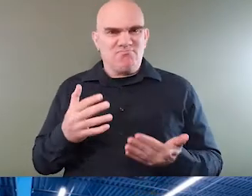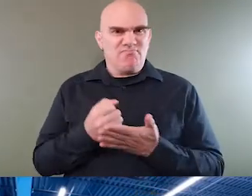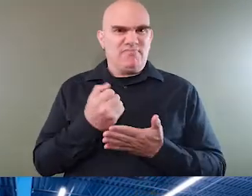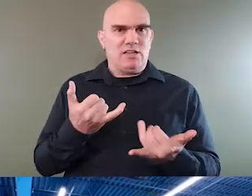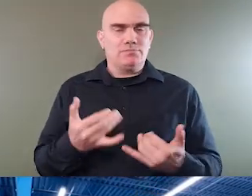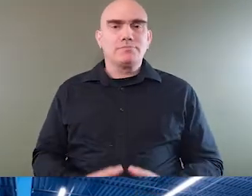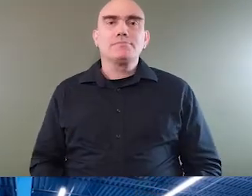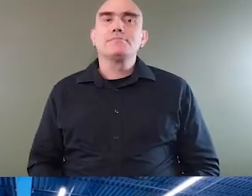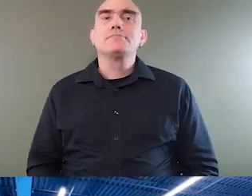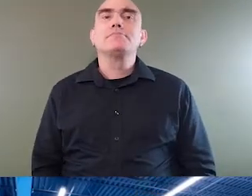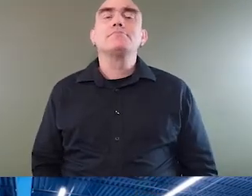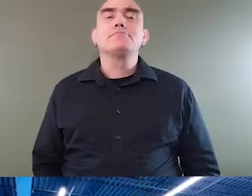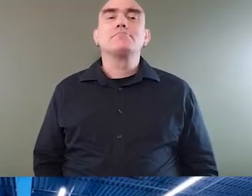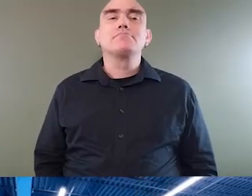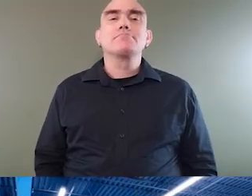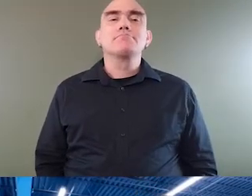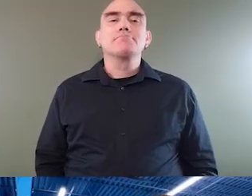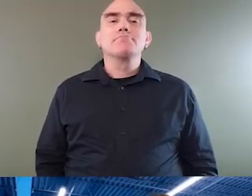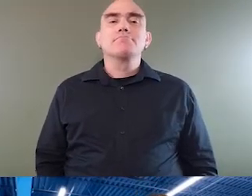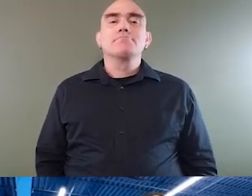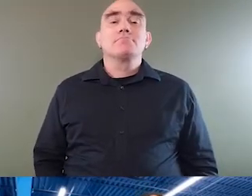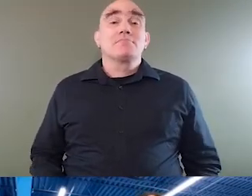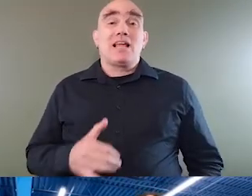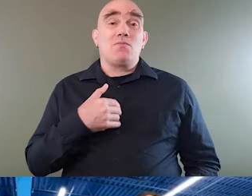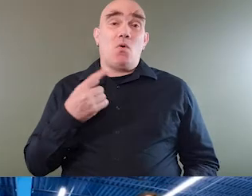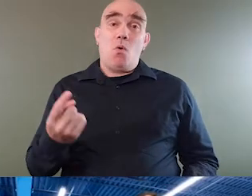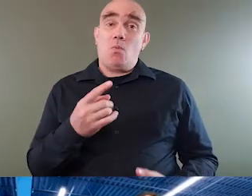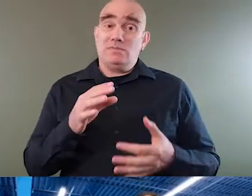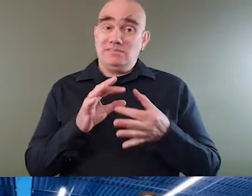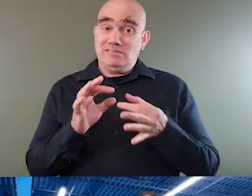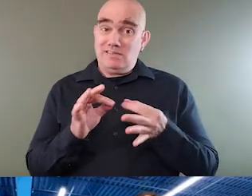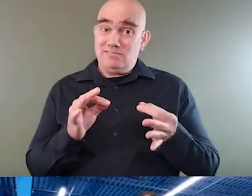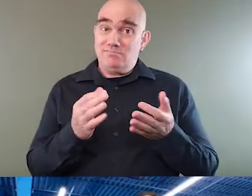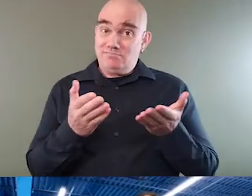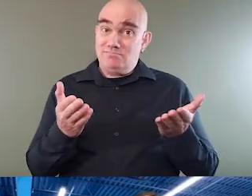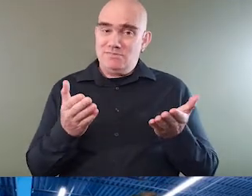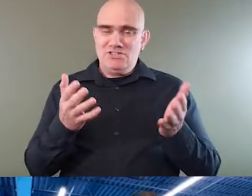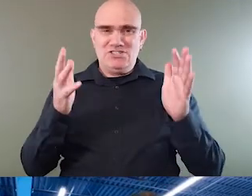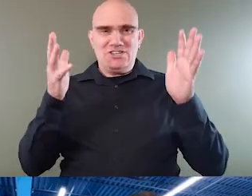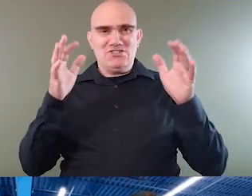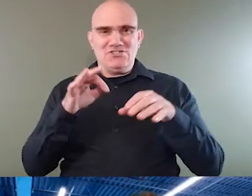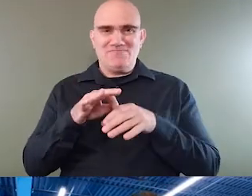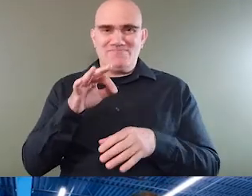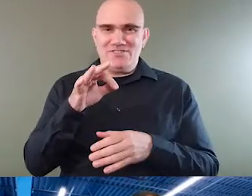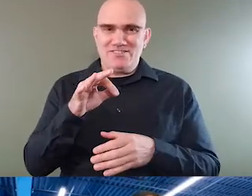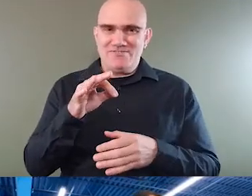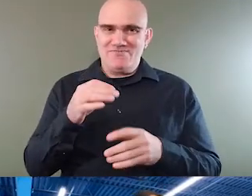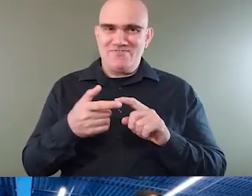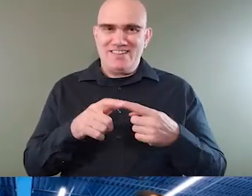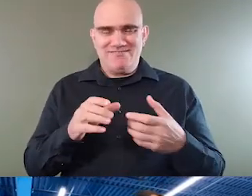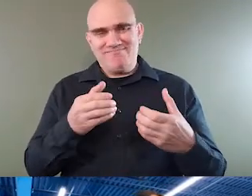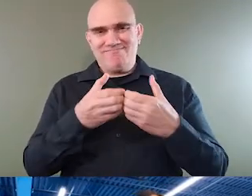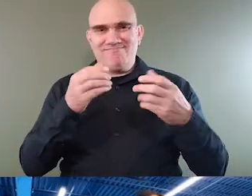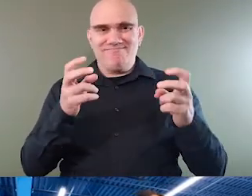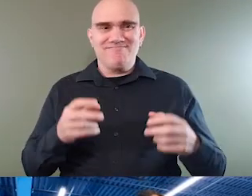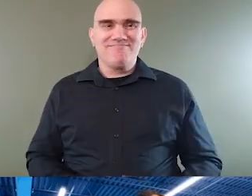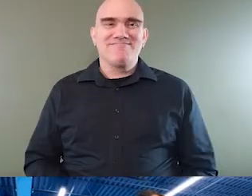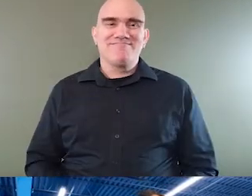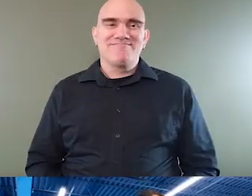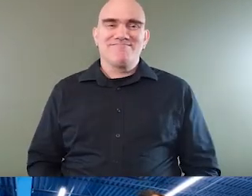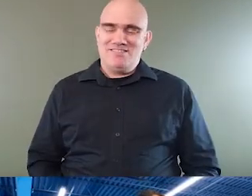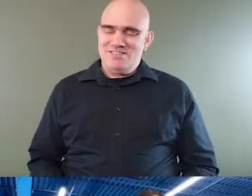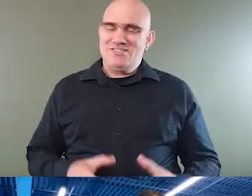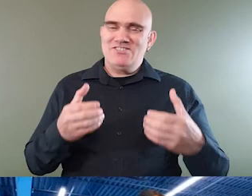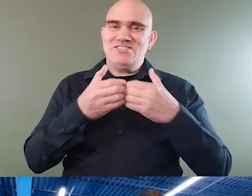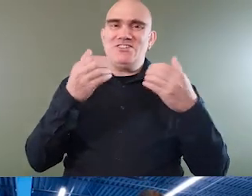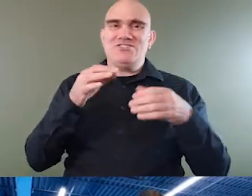it. As we always like to say, cheers, spirit friends. Cheers,